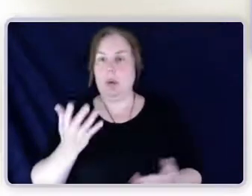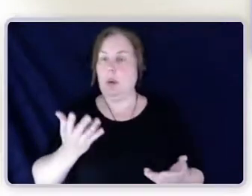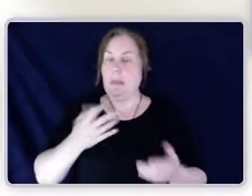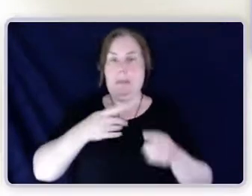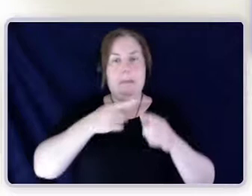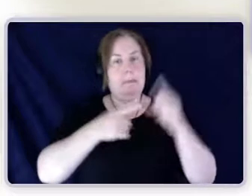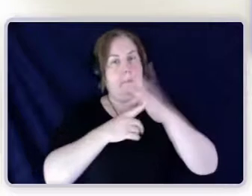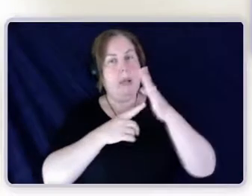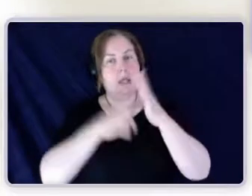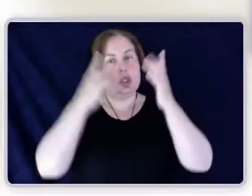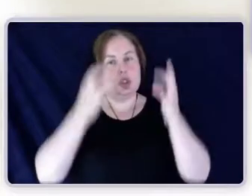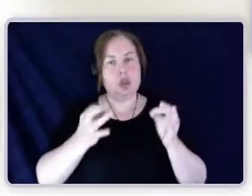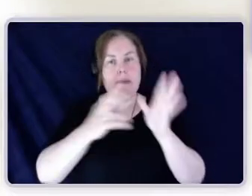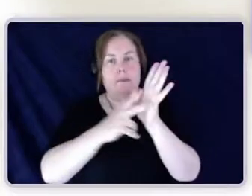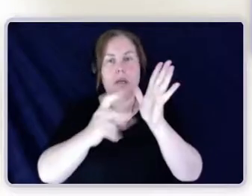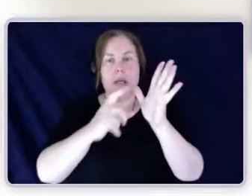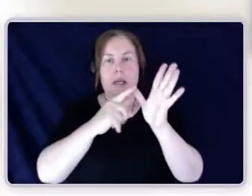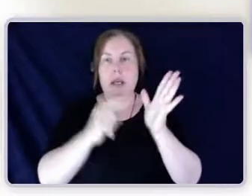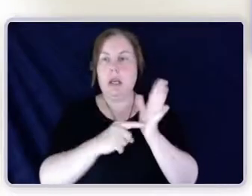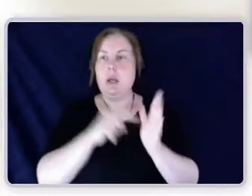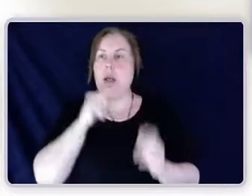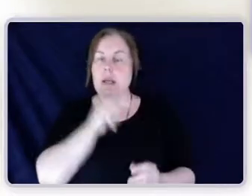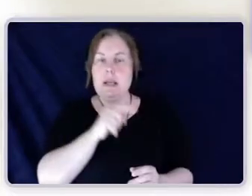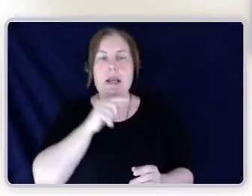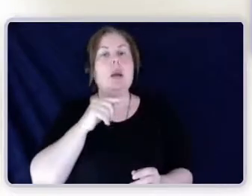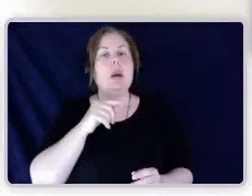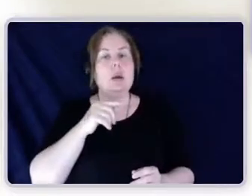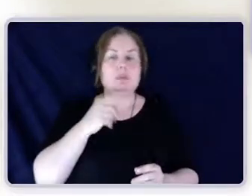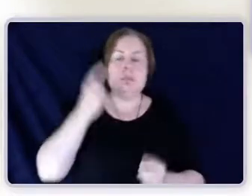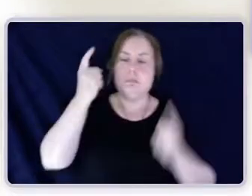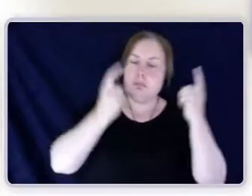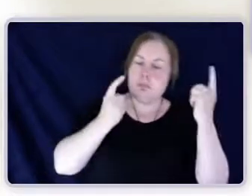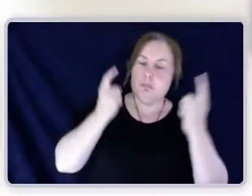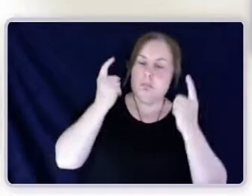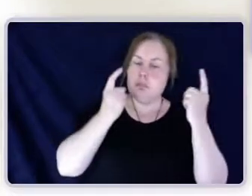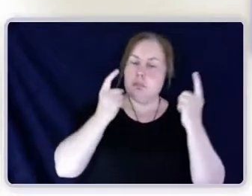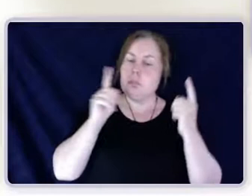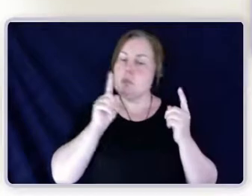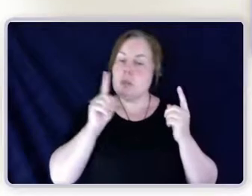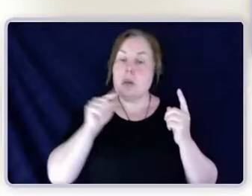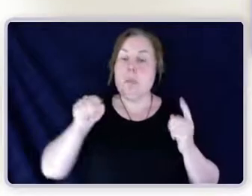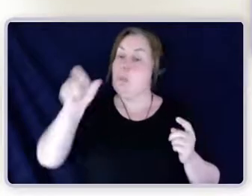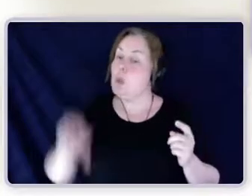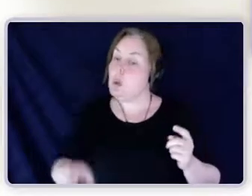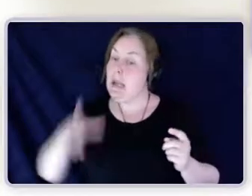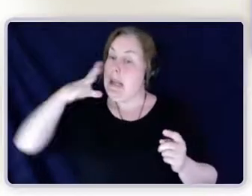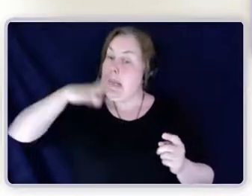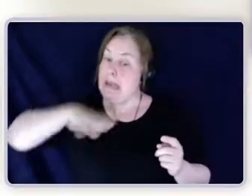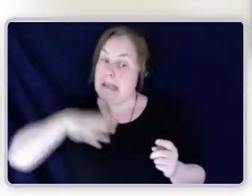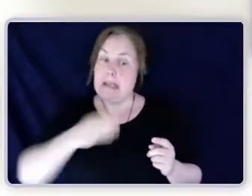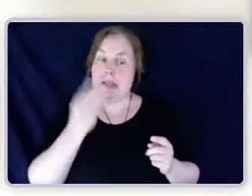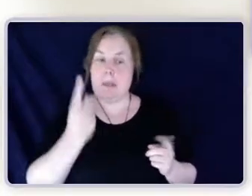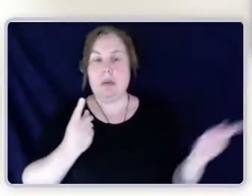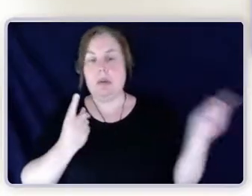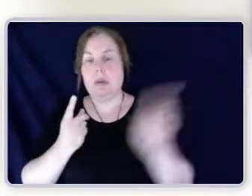to determine whether a person needs someone to help make them help make decisions for them. But